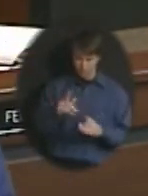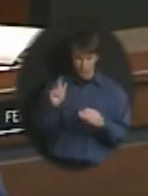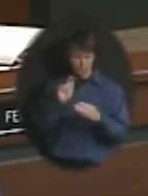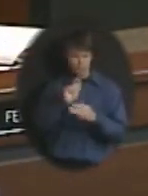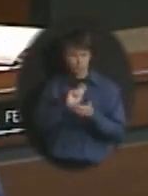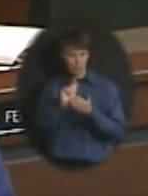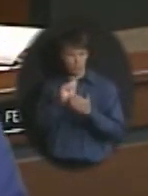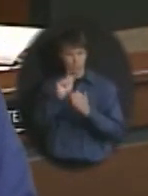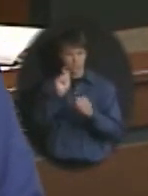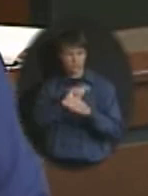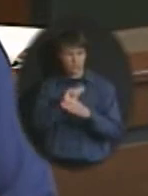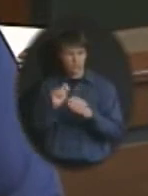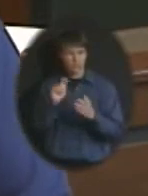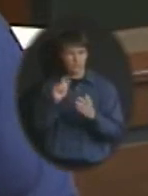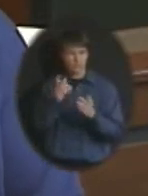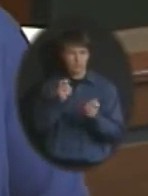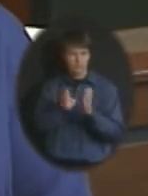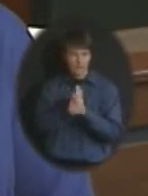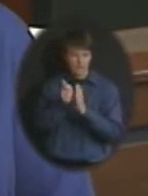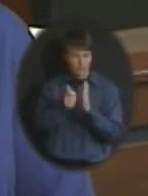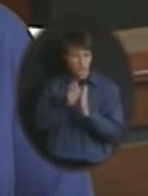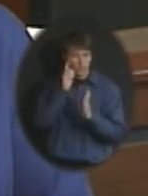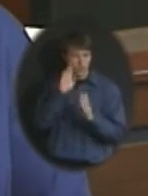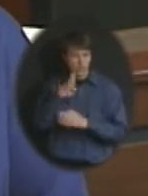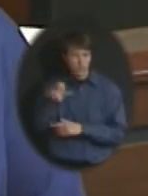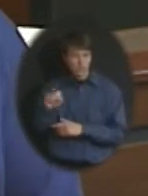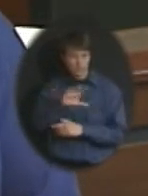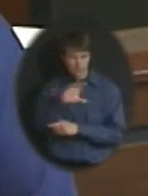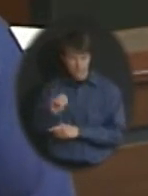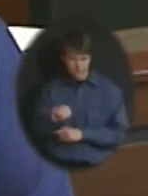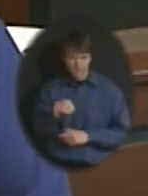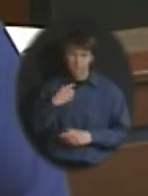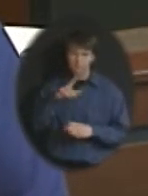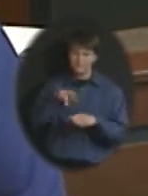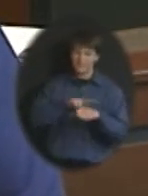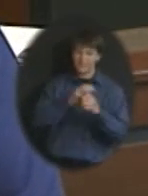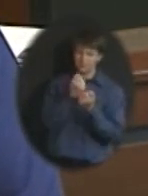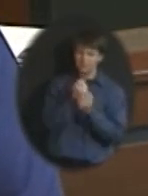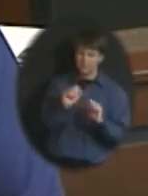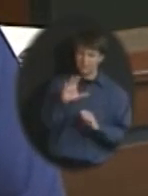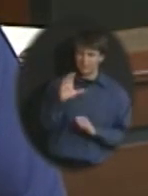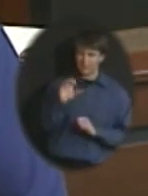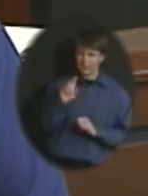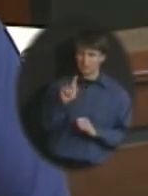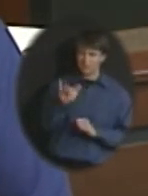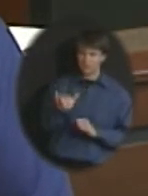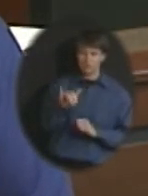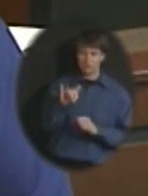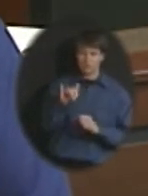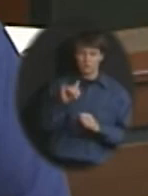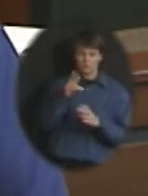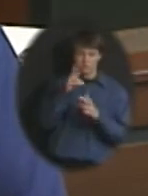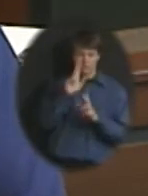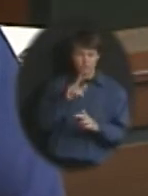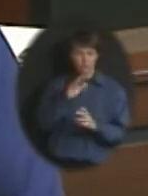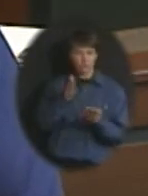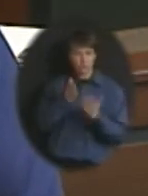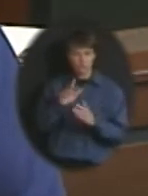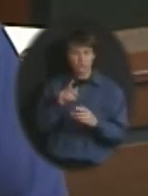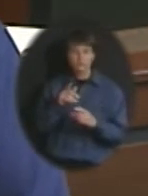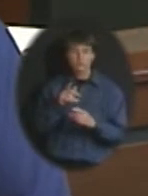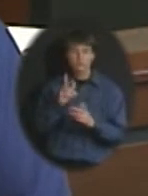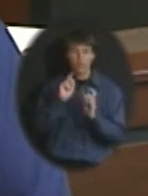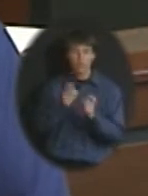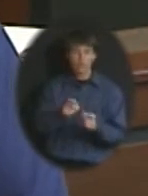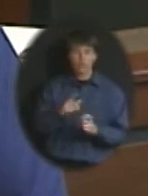the bus company. Her awards include the National Safety Council's Distinguished Service Award, the Kansas